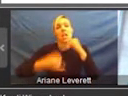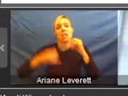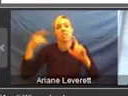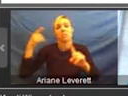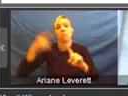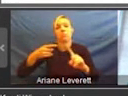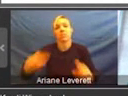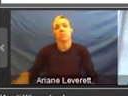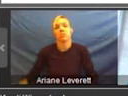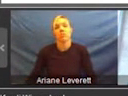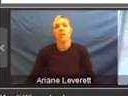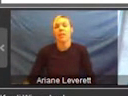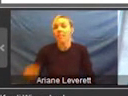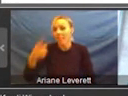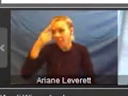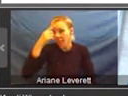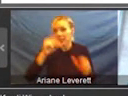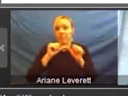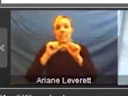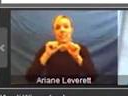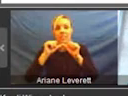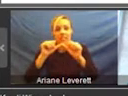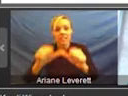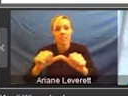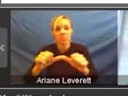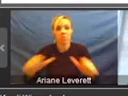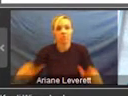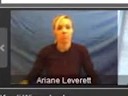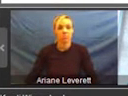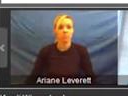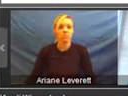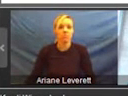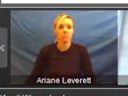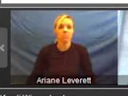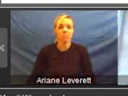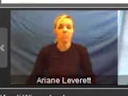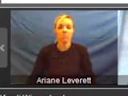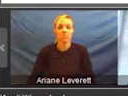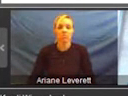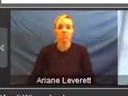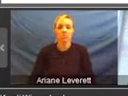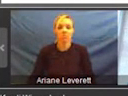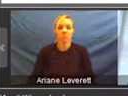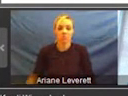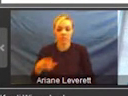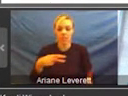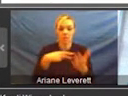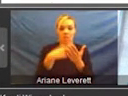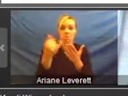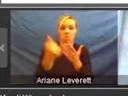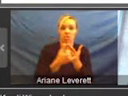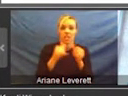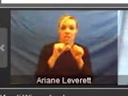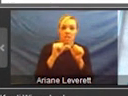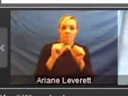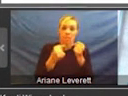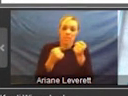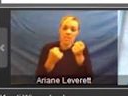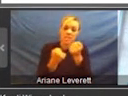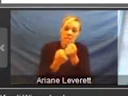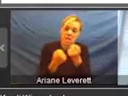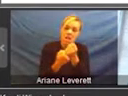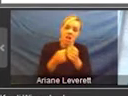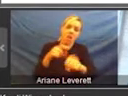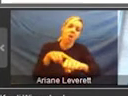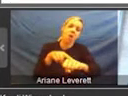think sustainable. So how can a project be maintained on a long term, and also